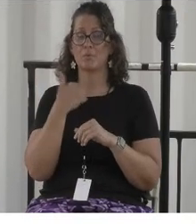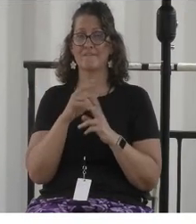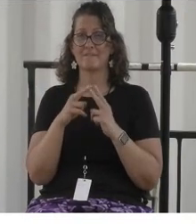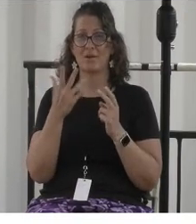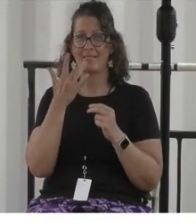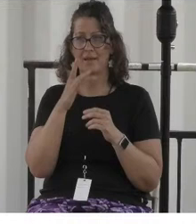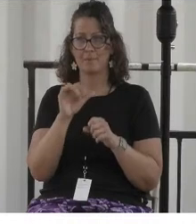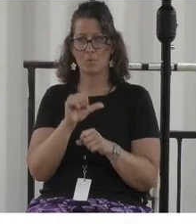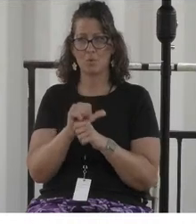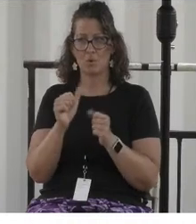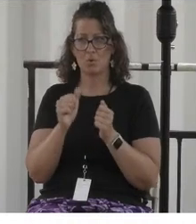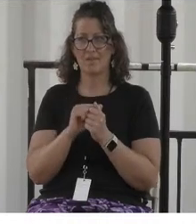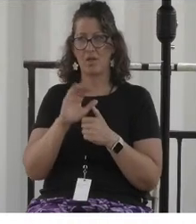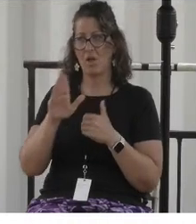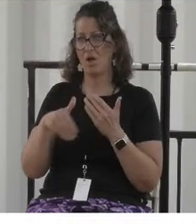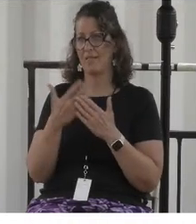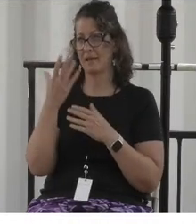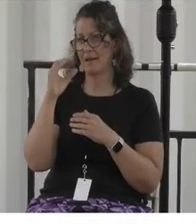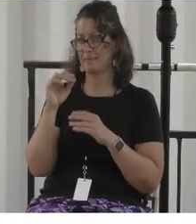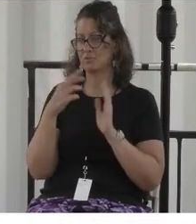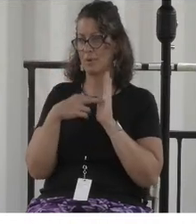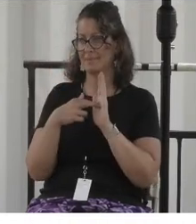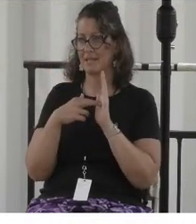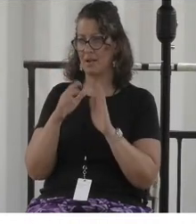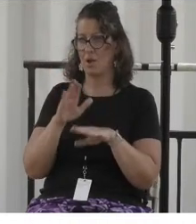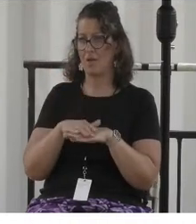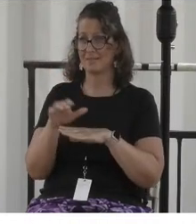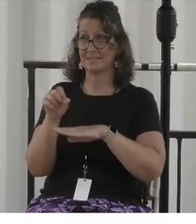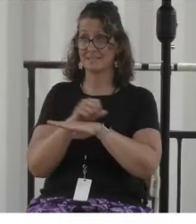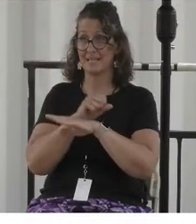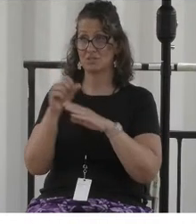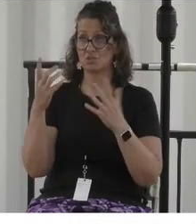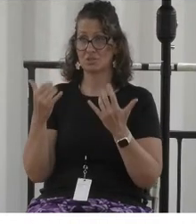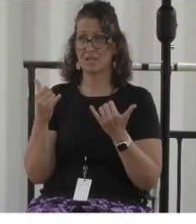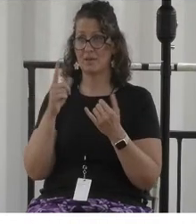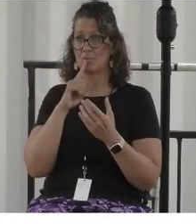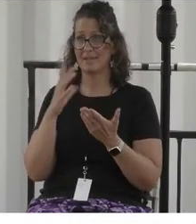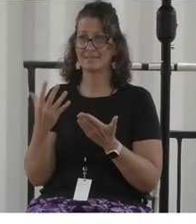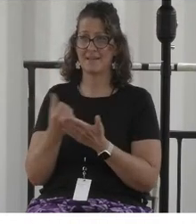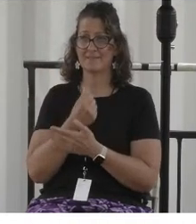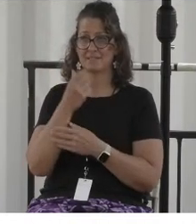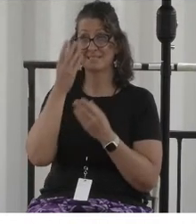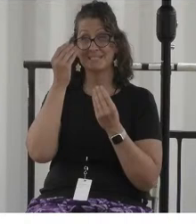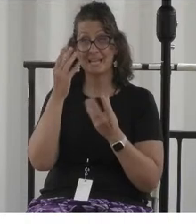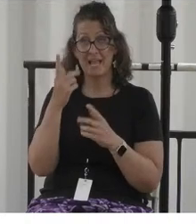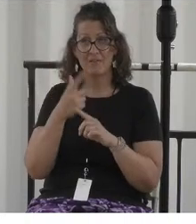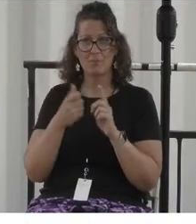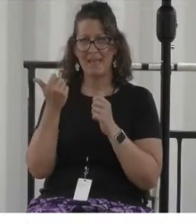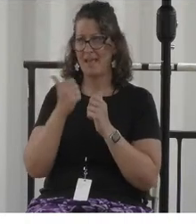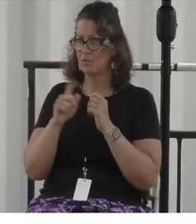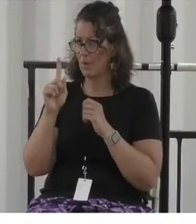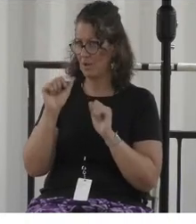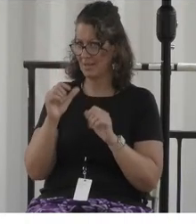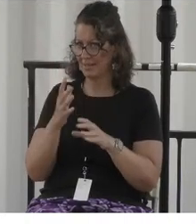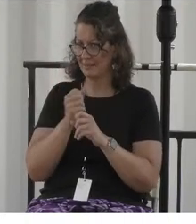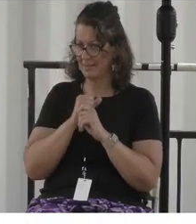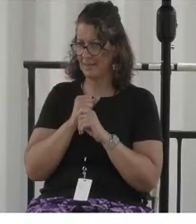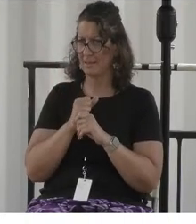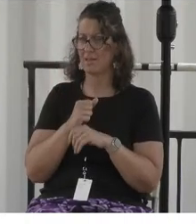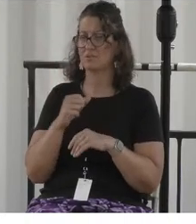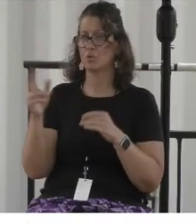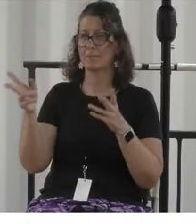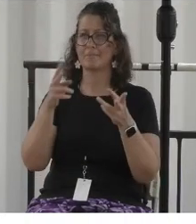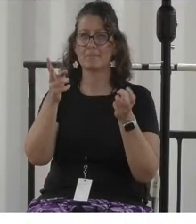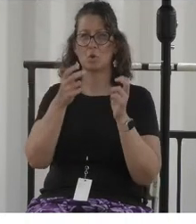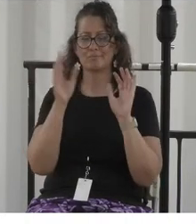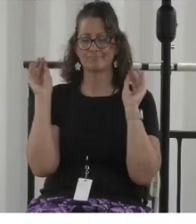pleased to be working with actually all of the companies that are represented on the stage today, and really leveraging data from everywhere that we can get it to pull all